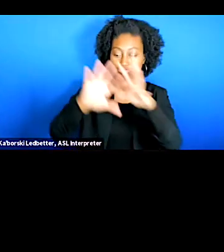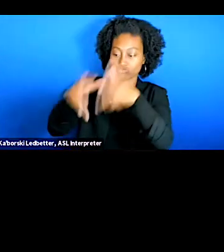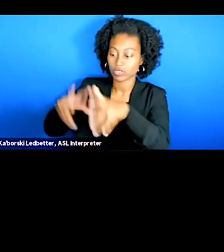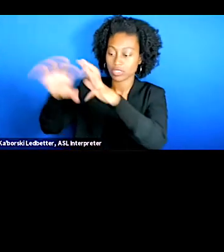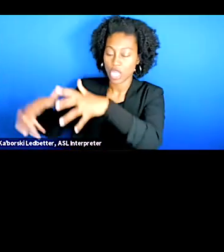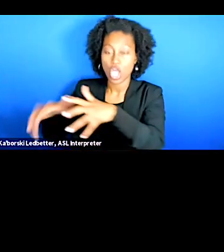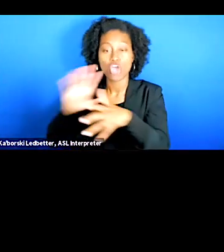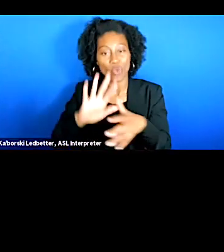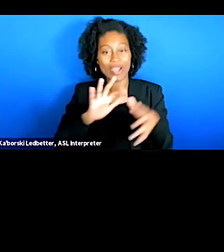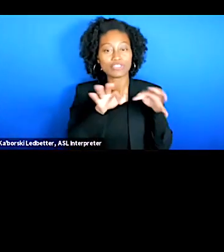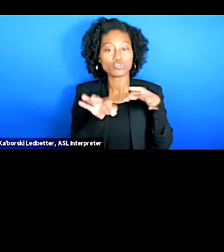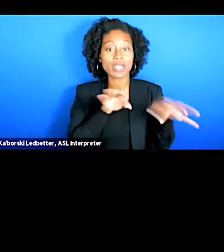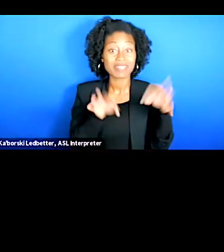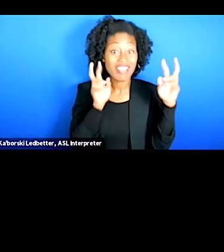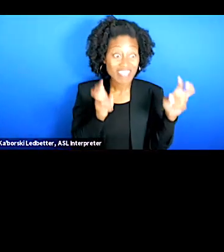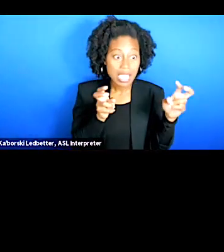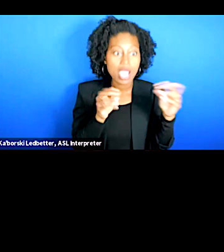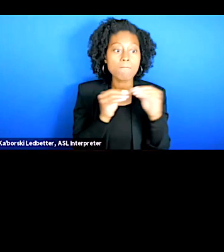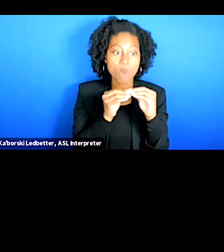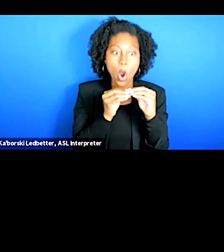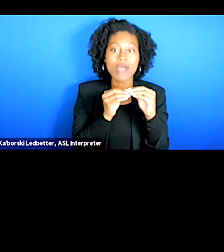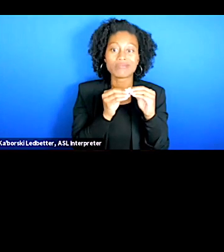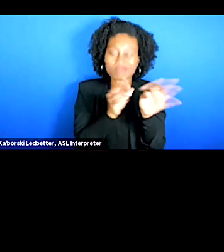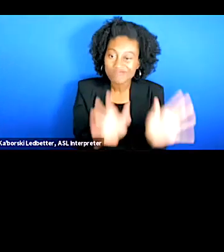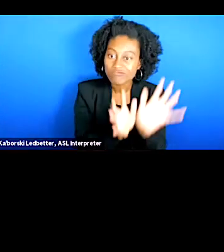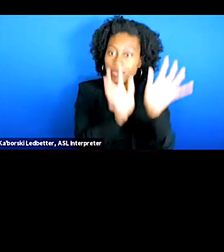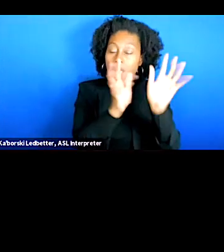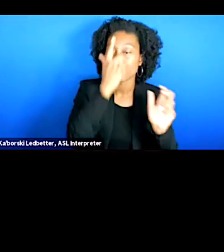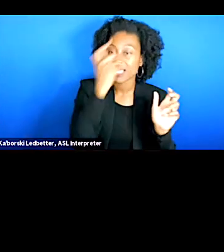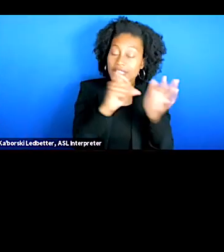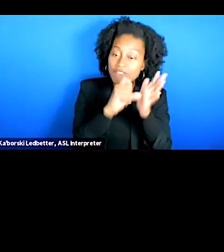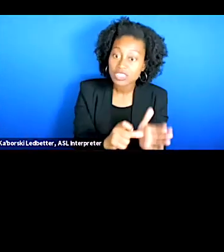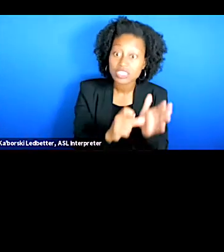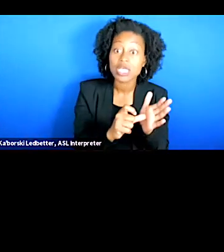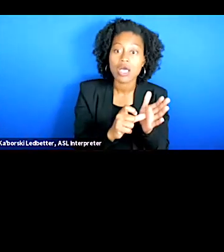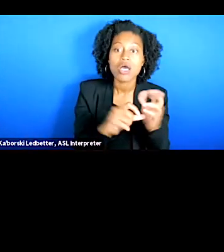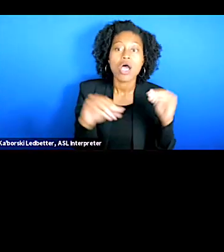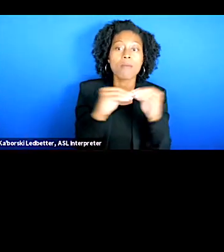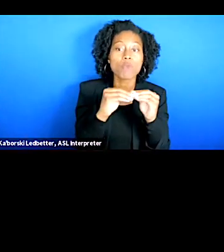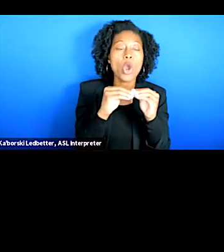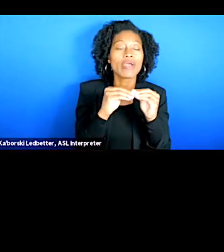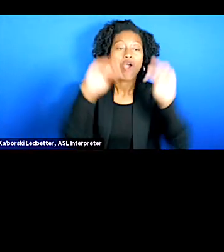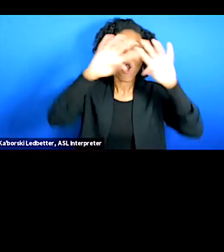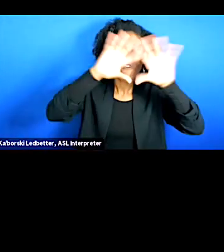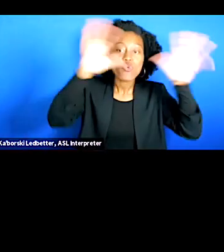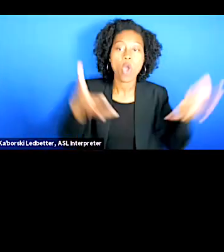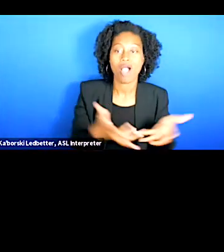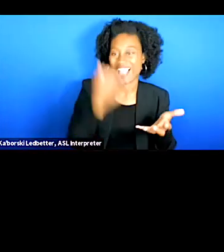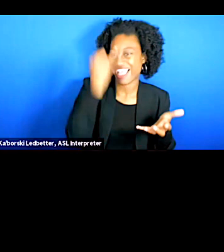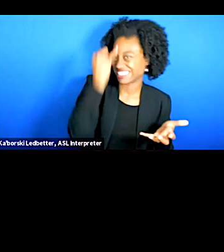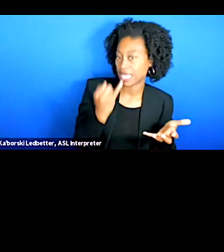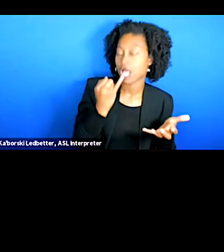the descriptive themes further by emphasizing a greater main idea that specifically addresses your synthesis question.